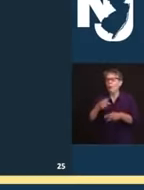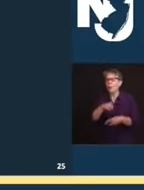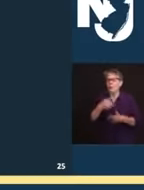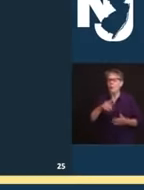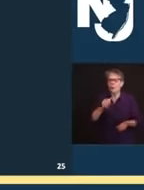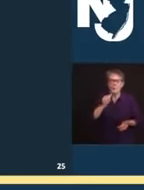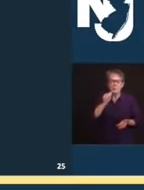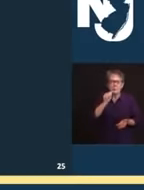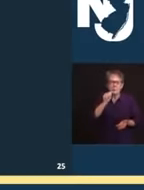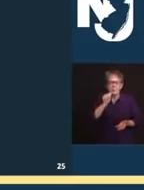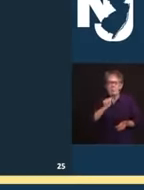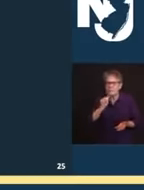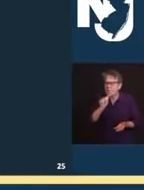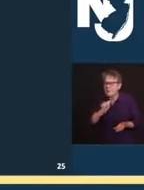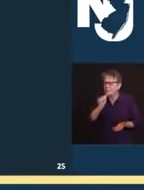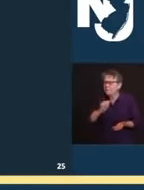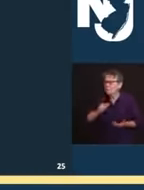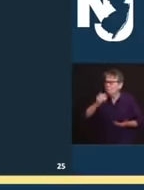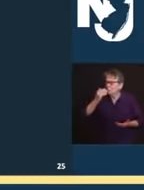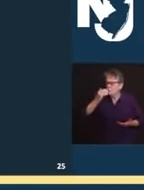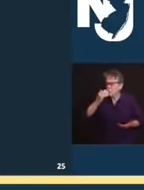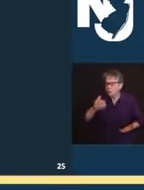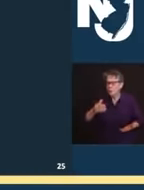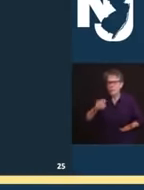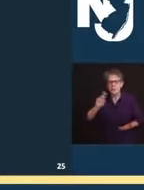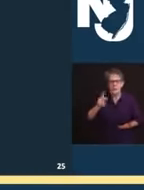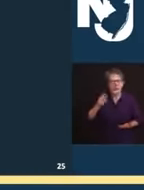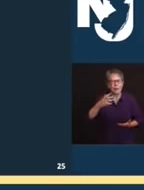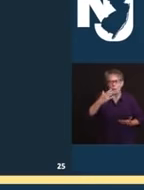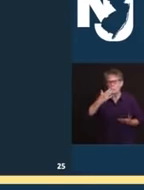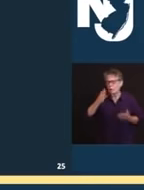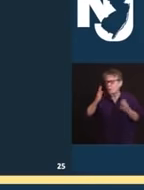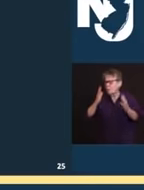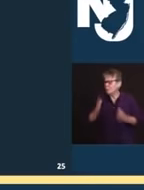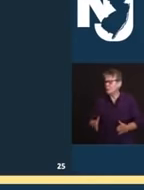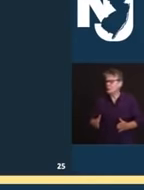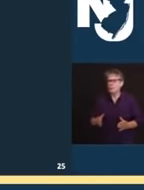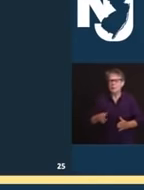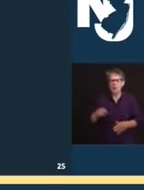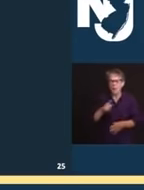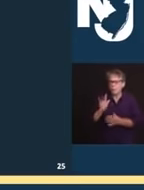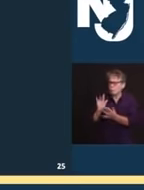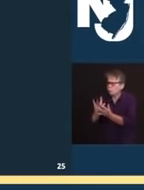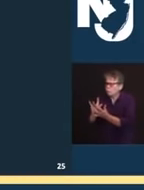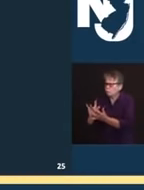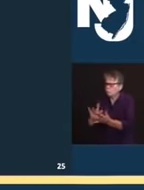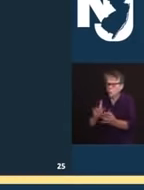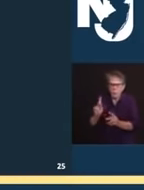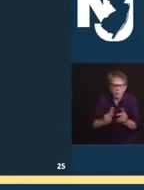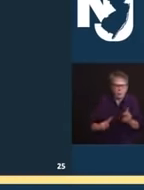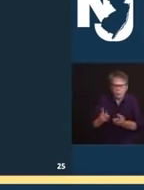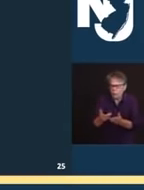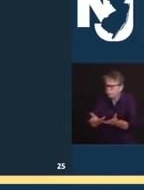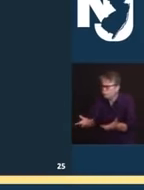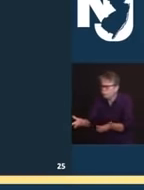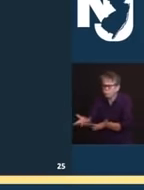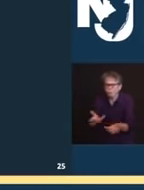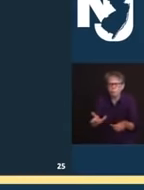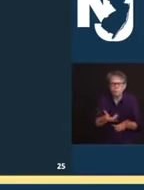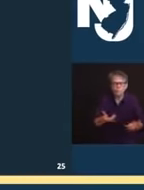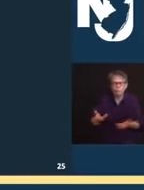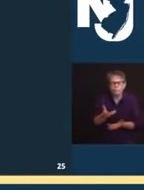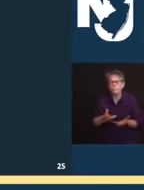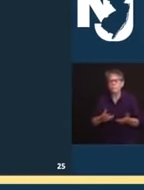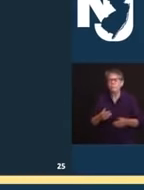want in a leader. It's a lot less about politics and a lot more about making the trains run on time. Our thoughts and prayers go out to